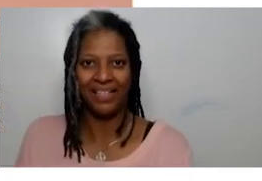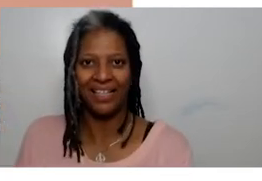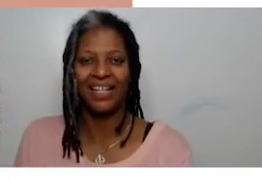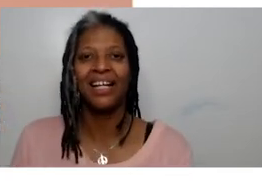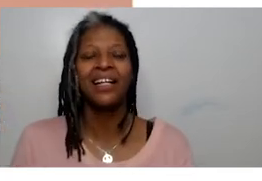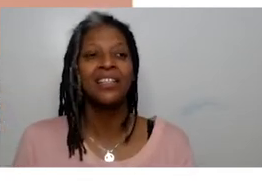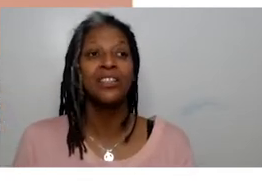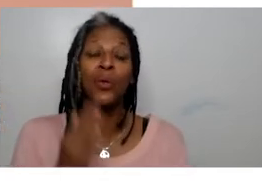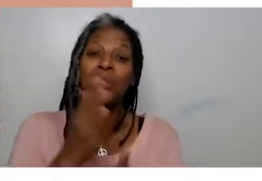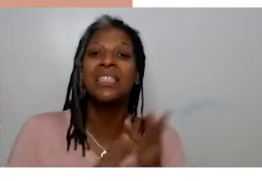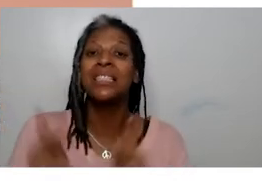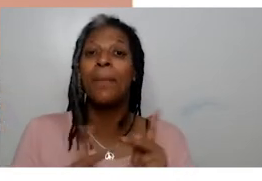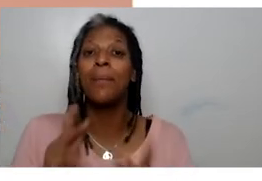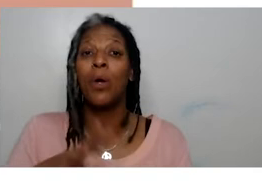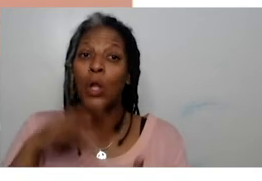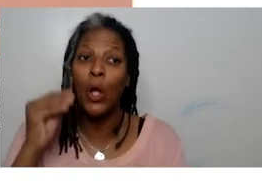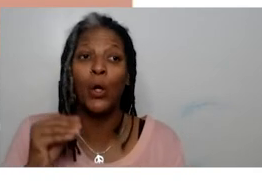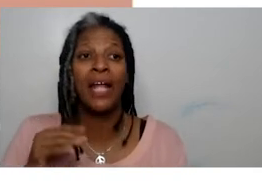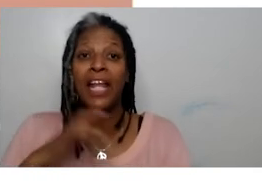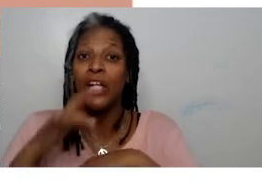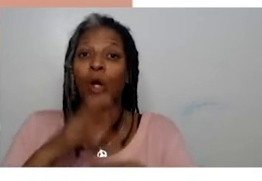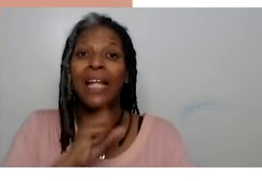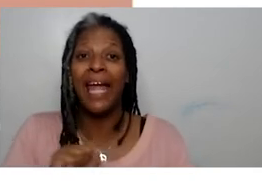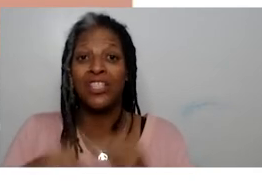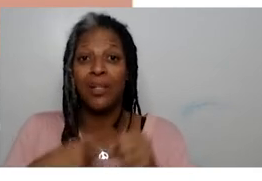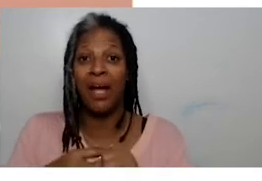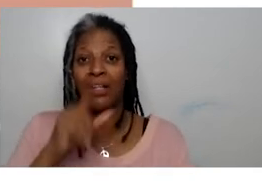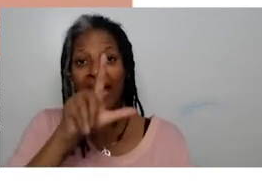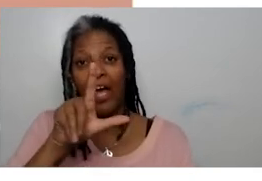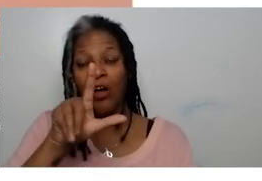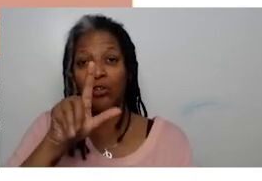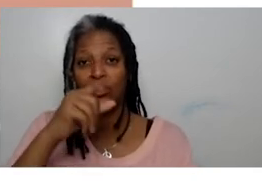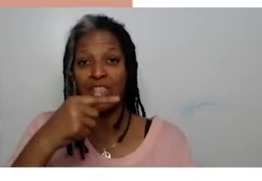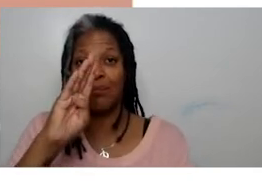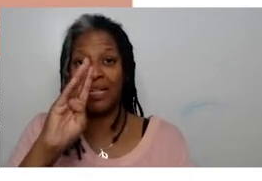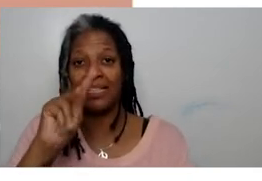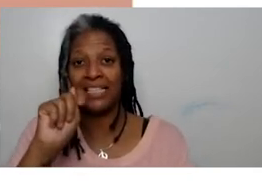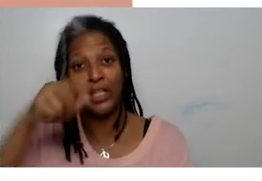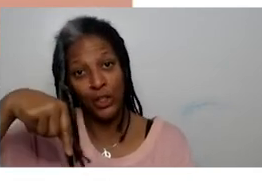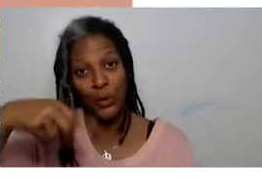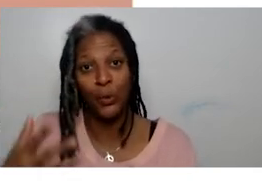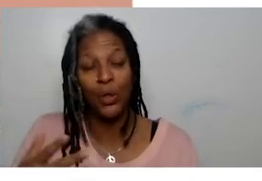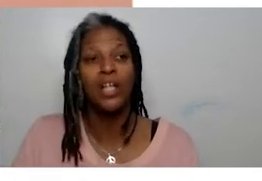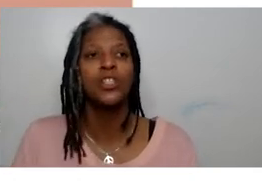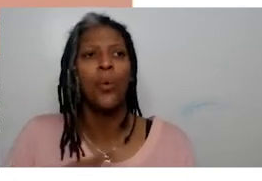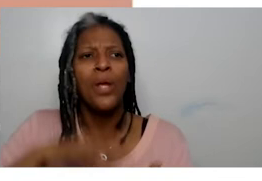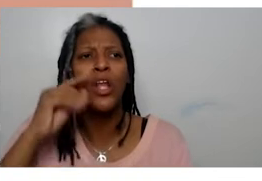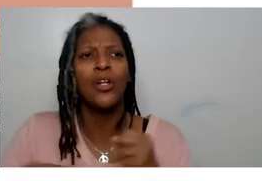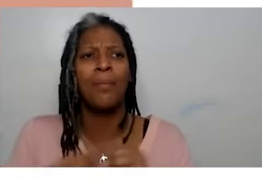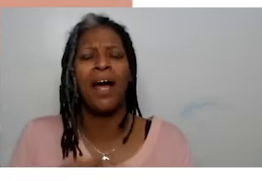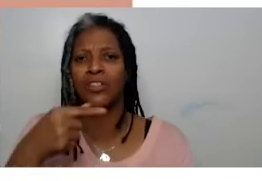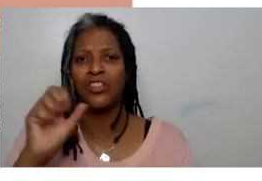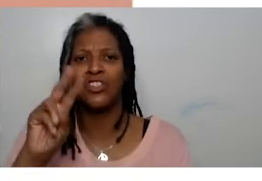LGBTQ. We begin to learn about gender when we're about, we have a narrative about gender when we're 3 years old, especially when we go